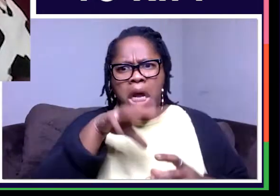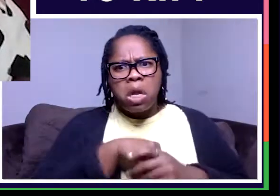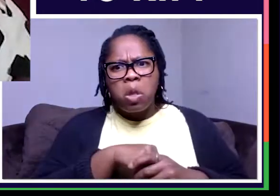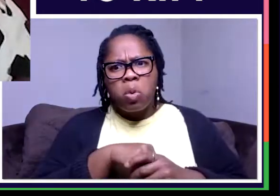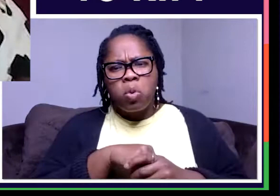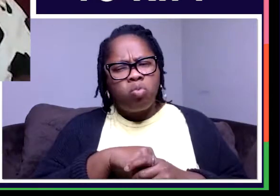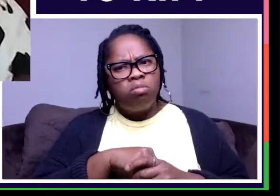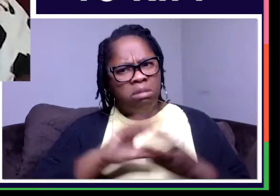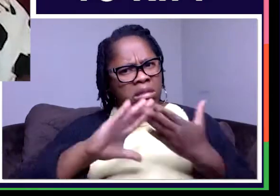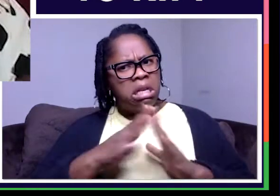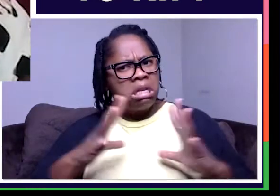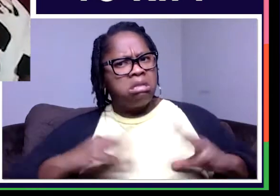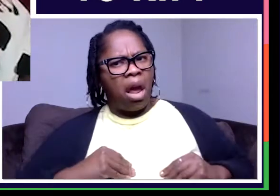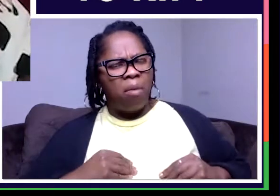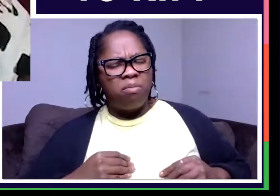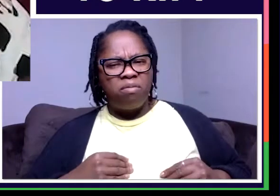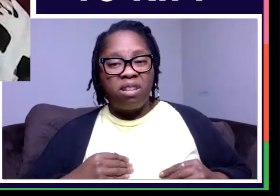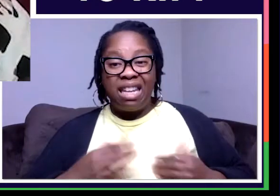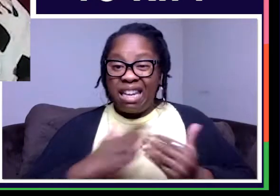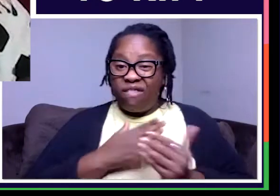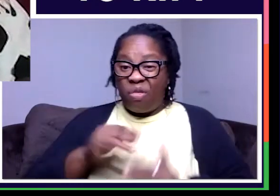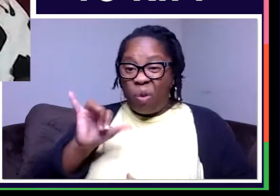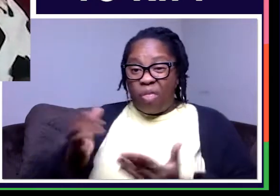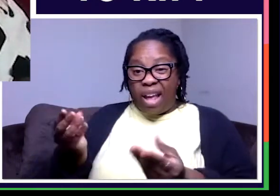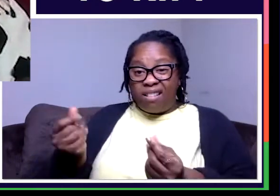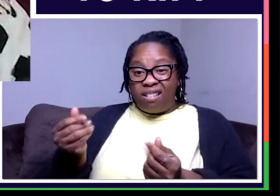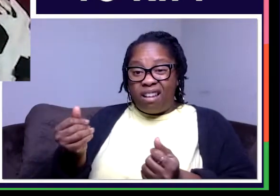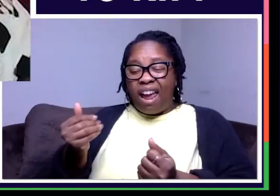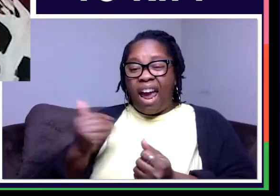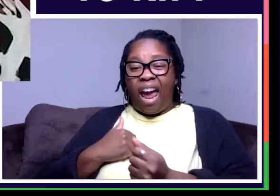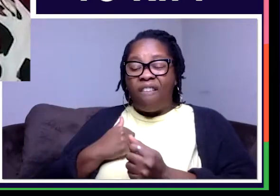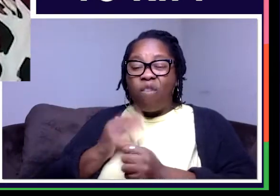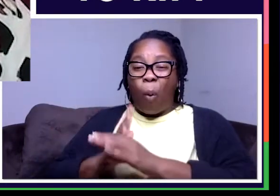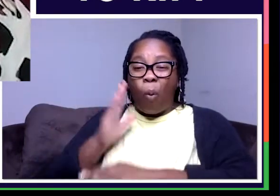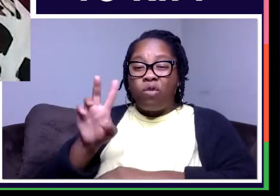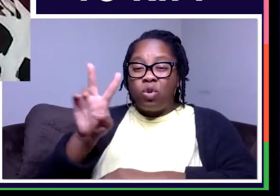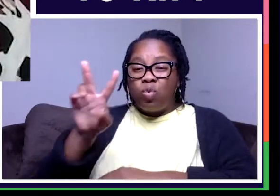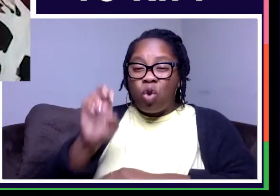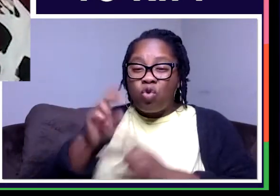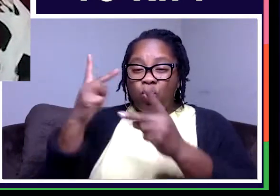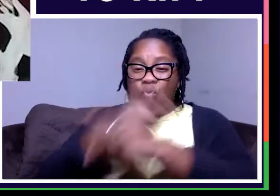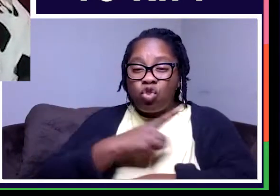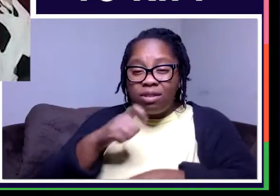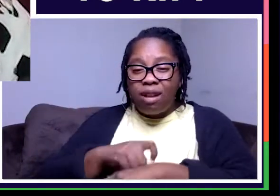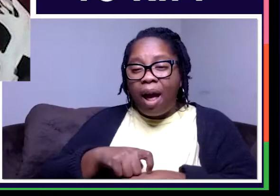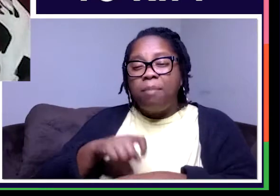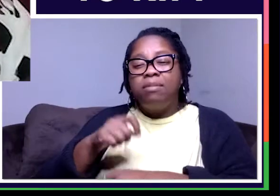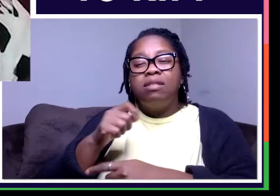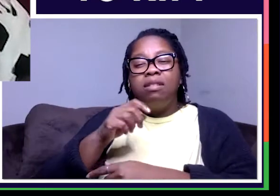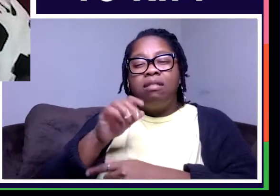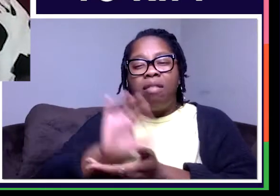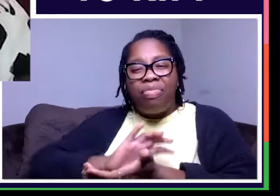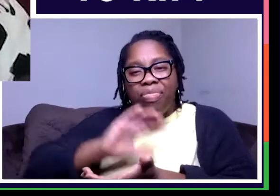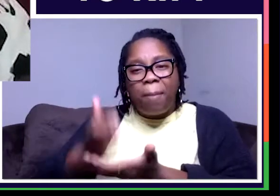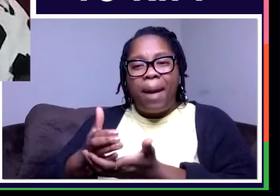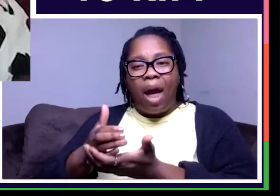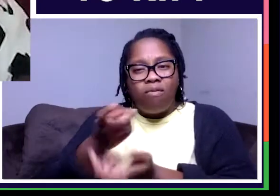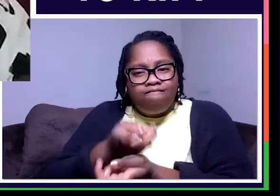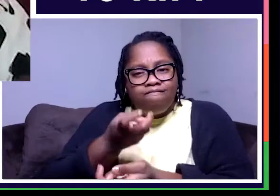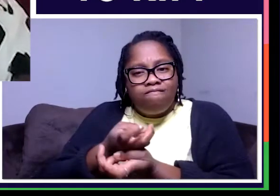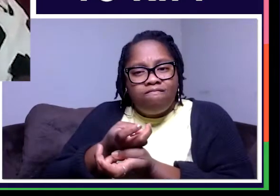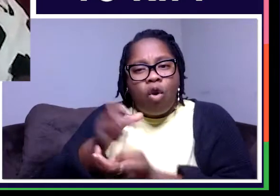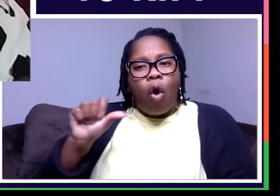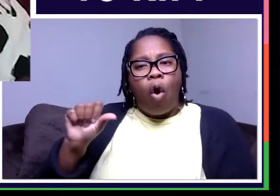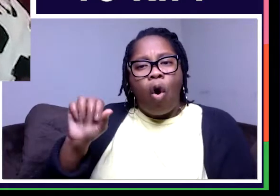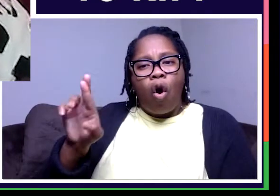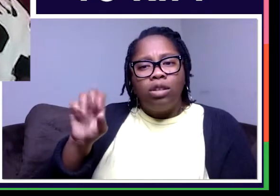cleanup. Even though the site has 200 times the amount of arsenic deemed safe by the state